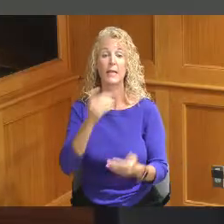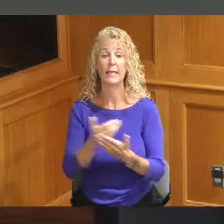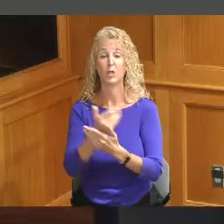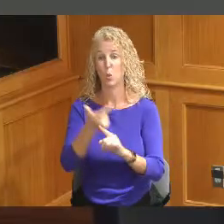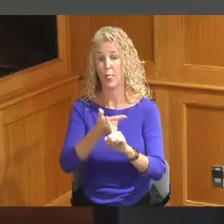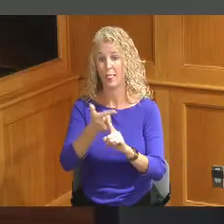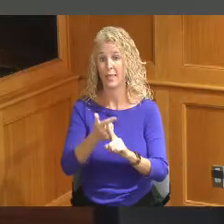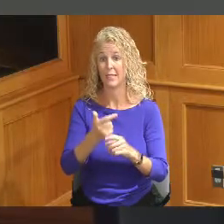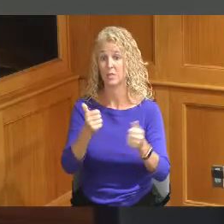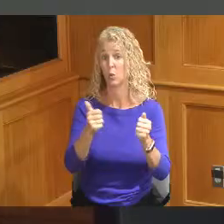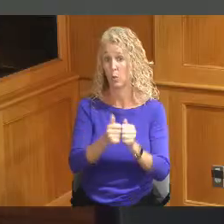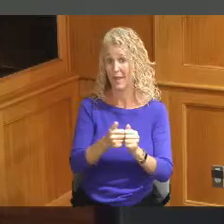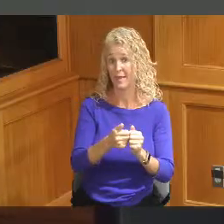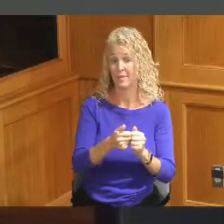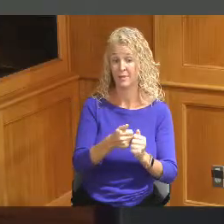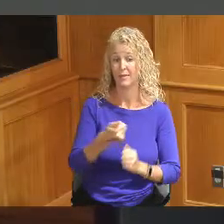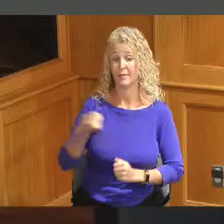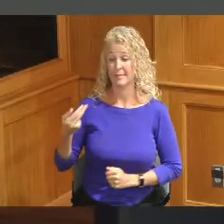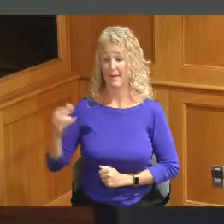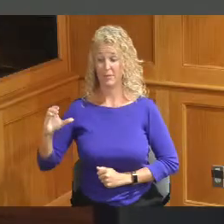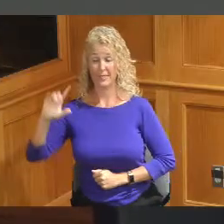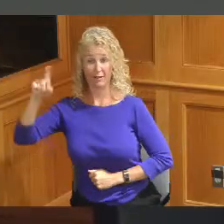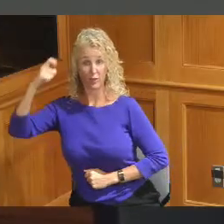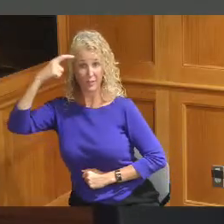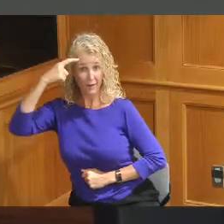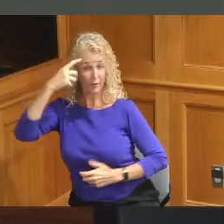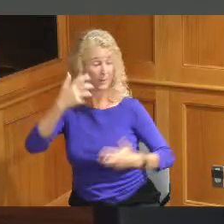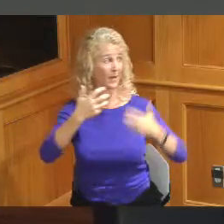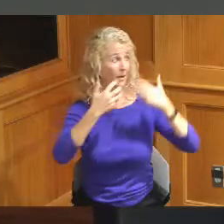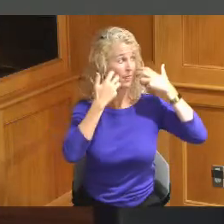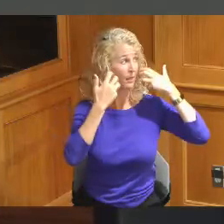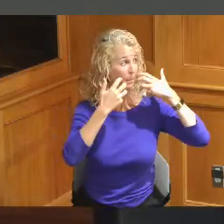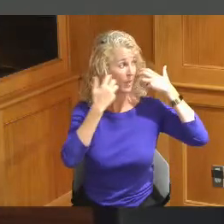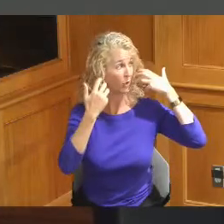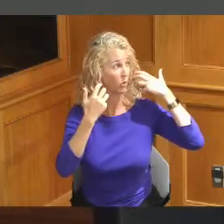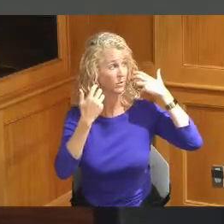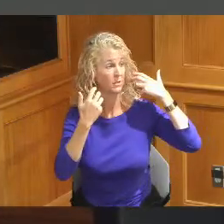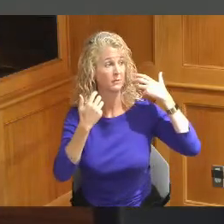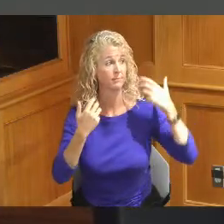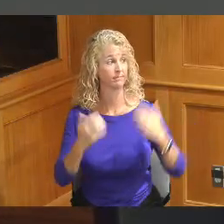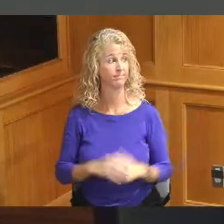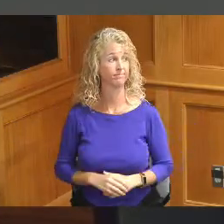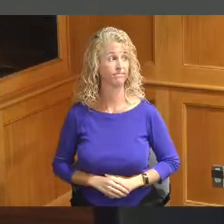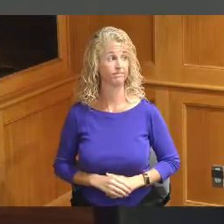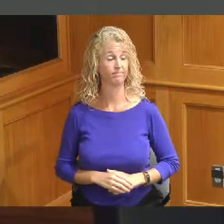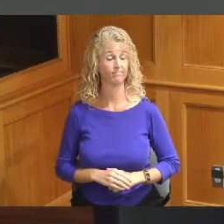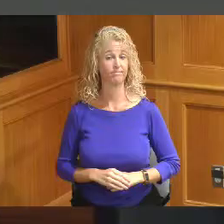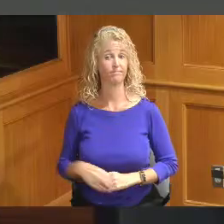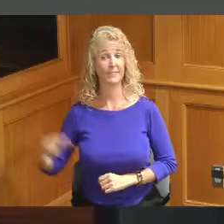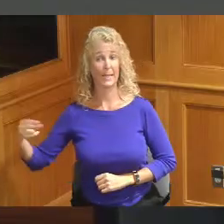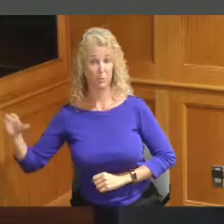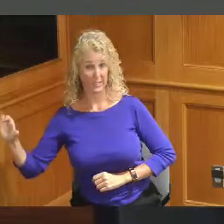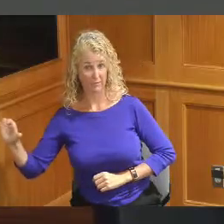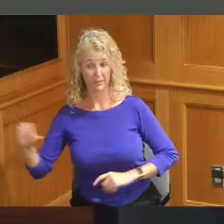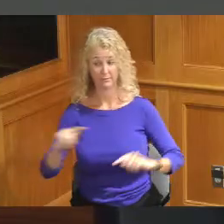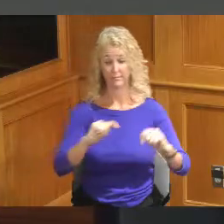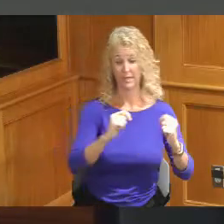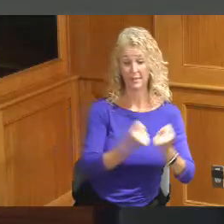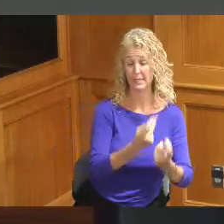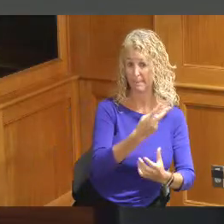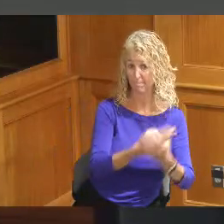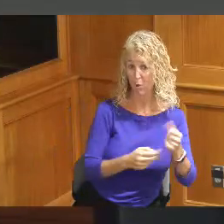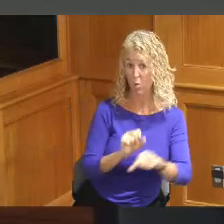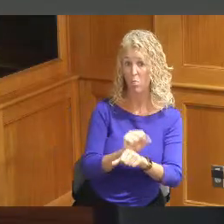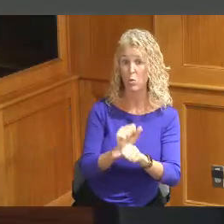between Hamilton County and the Cincinnati Bengals at Paycor Stadium. Since that time, the county and the team have been working on